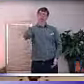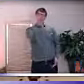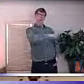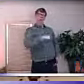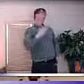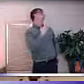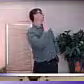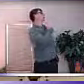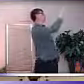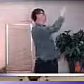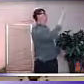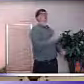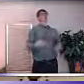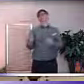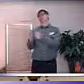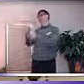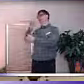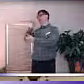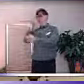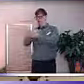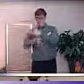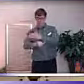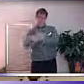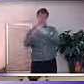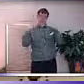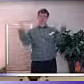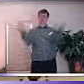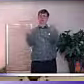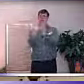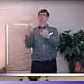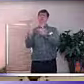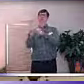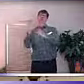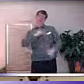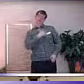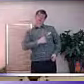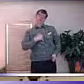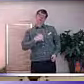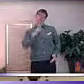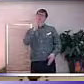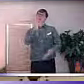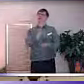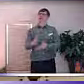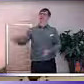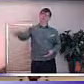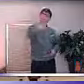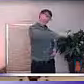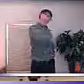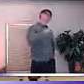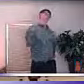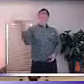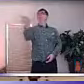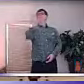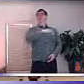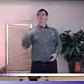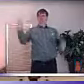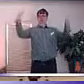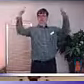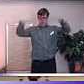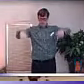God is experiencing itself through us. We are here in